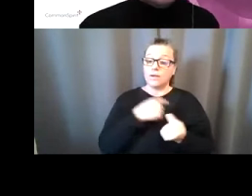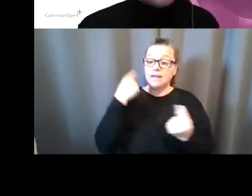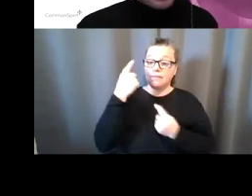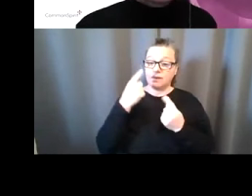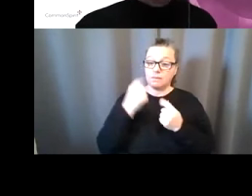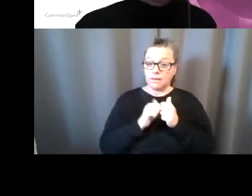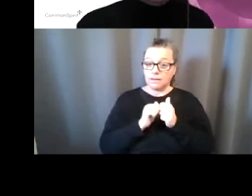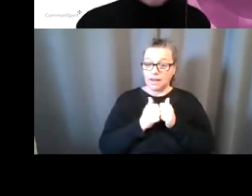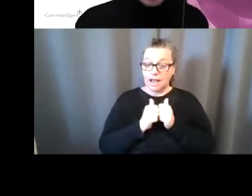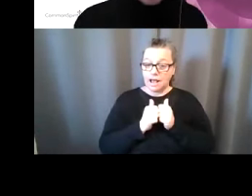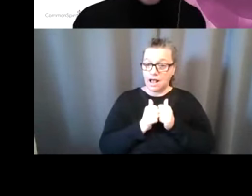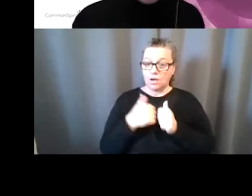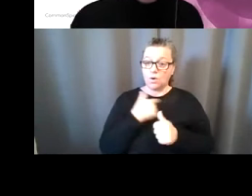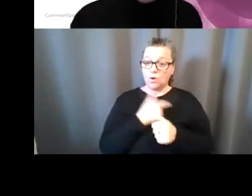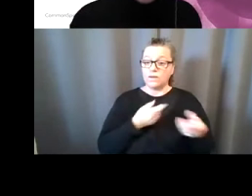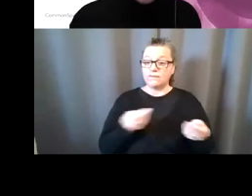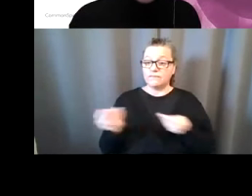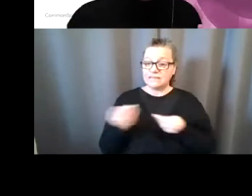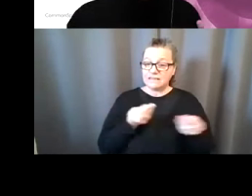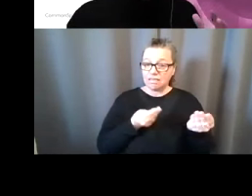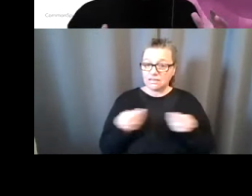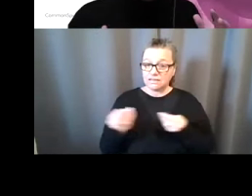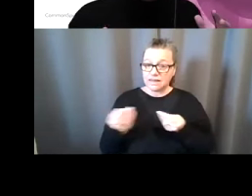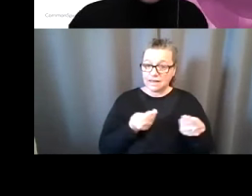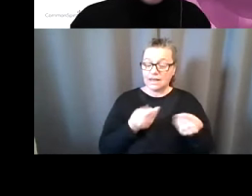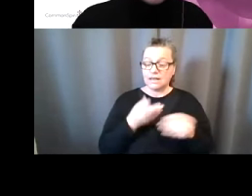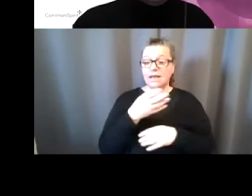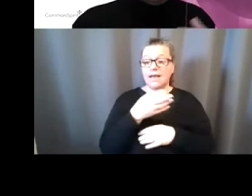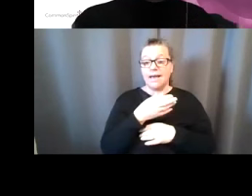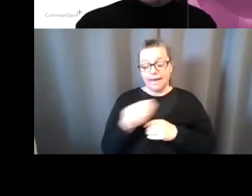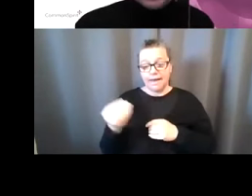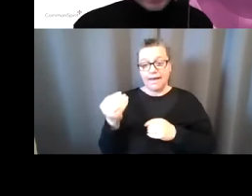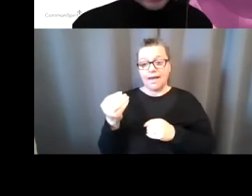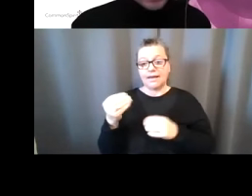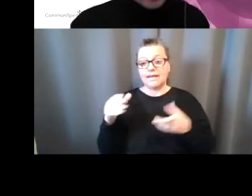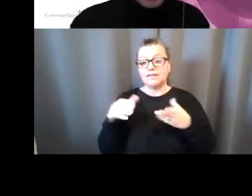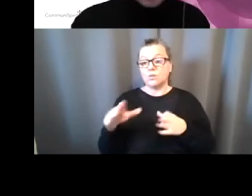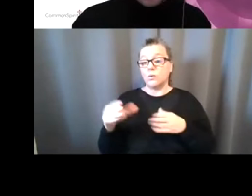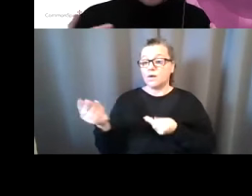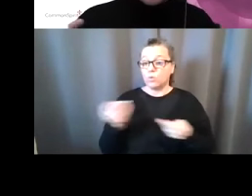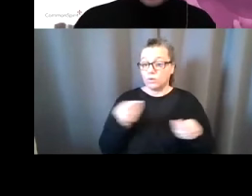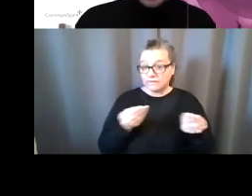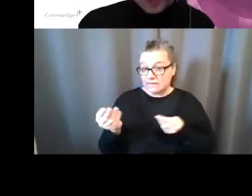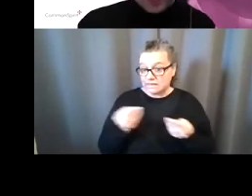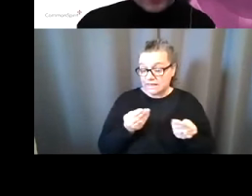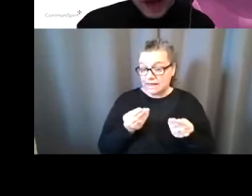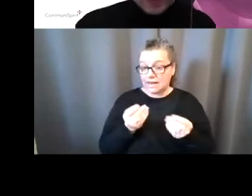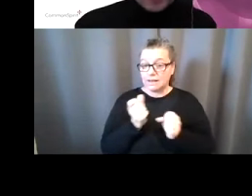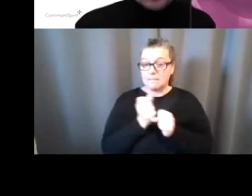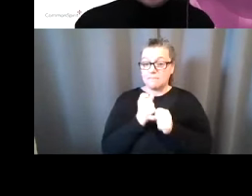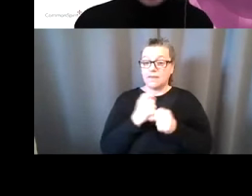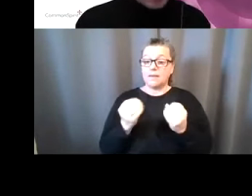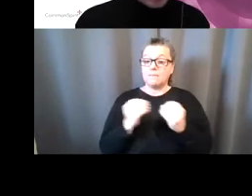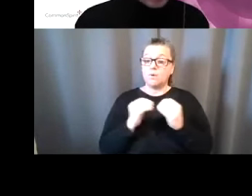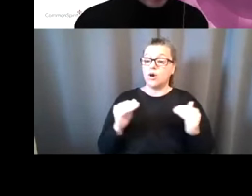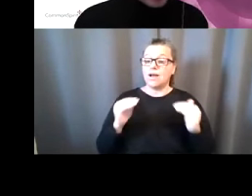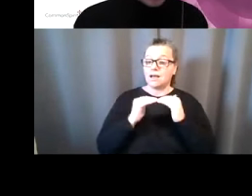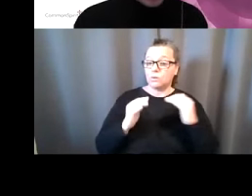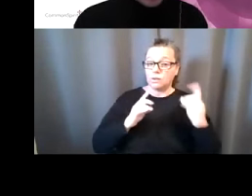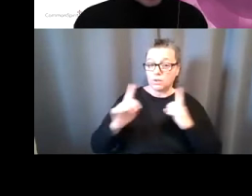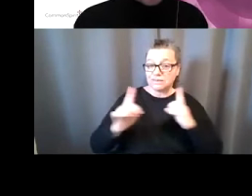we facilitating and is the way that we're facilitating creating more equitable dialogue across